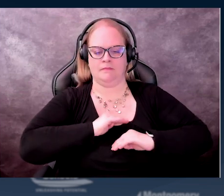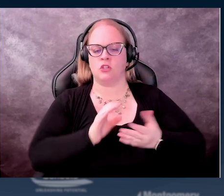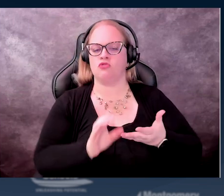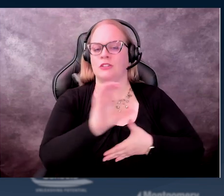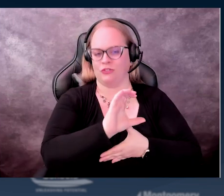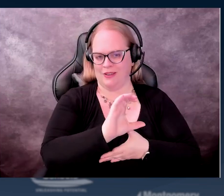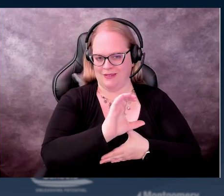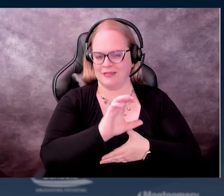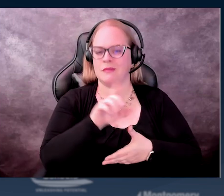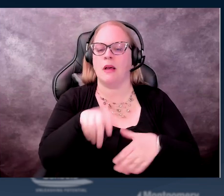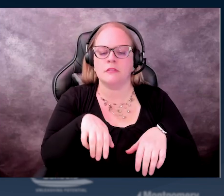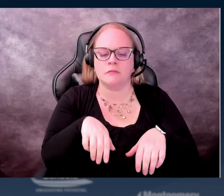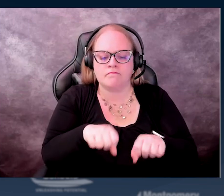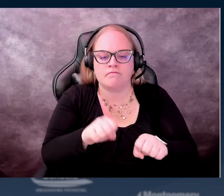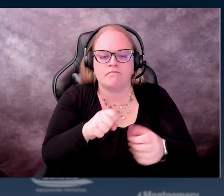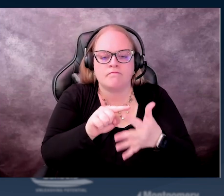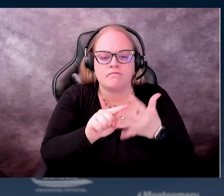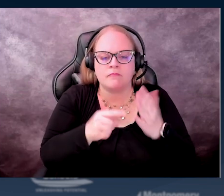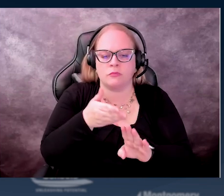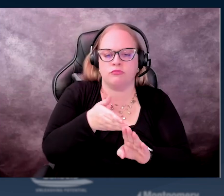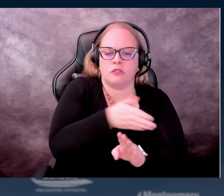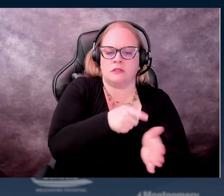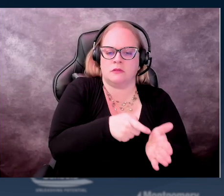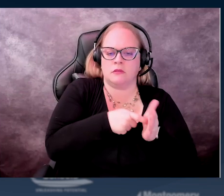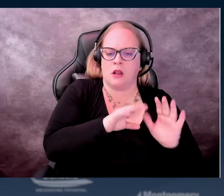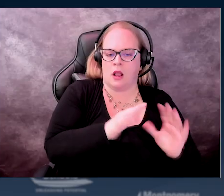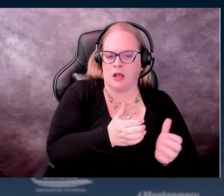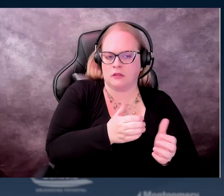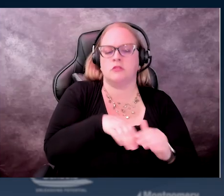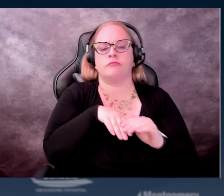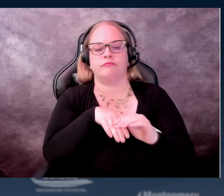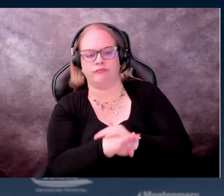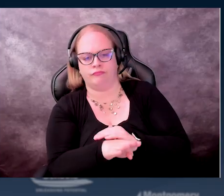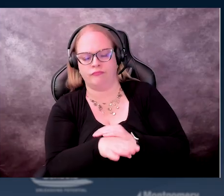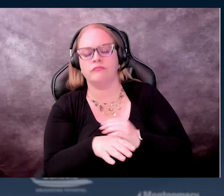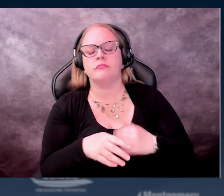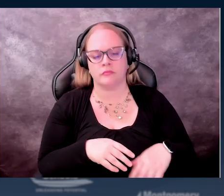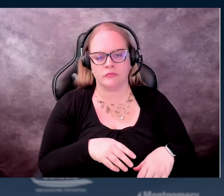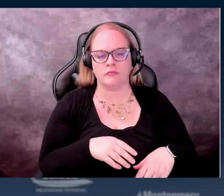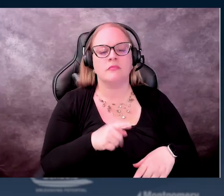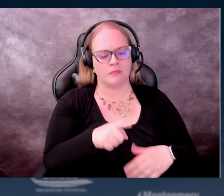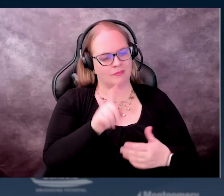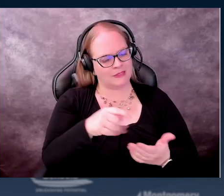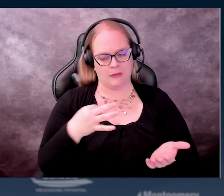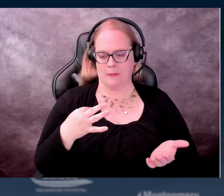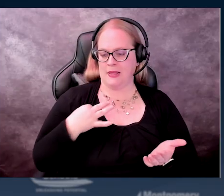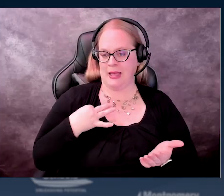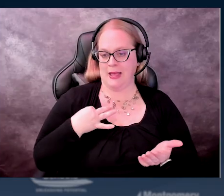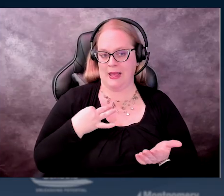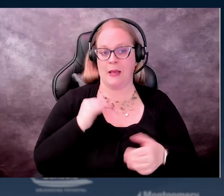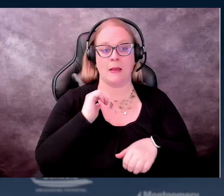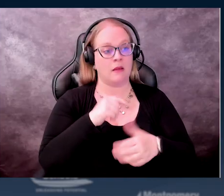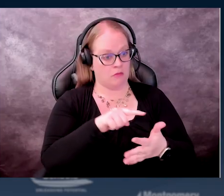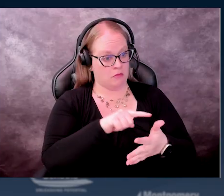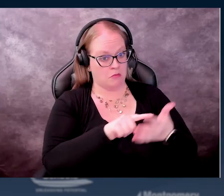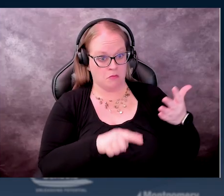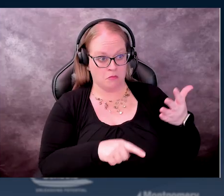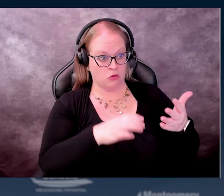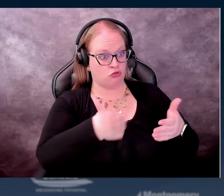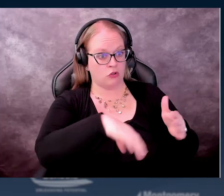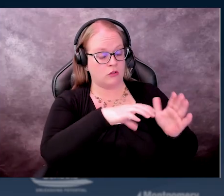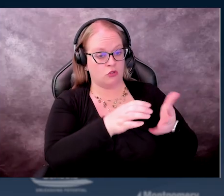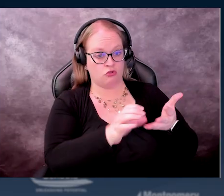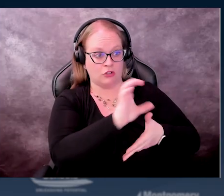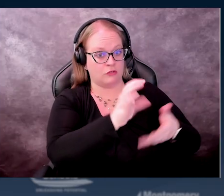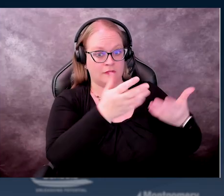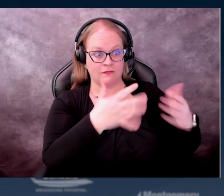and then be considered for a seat in the program based on meeting set criteria. We have these throughout each of the